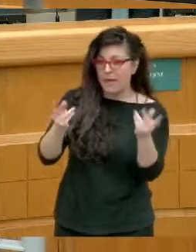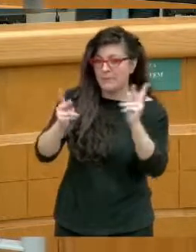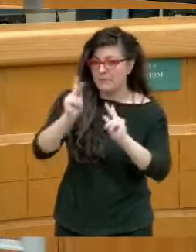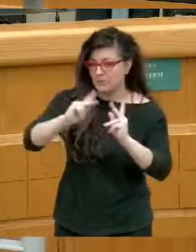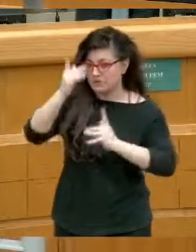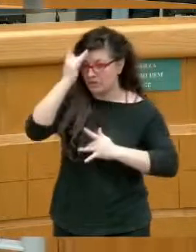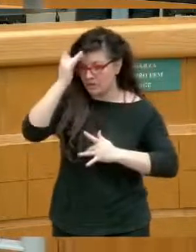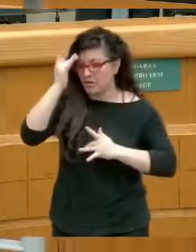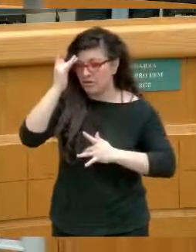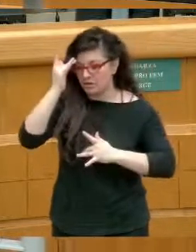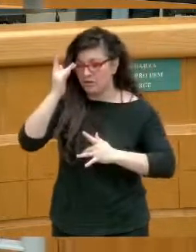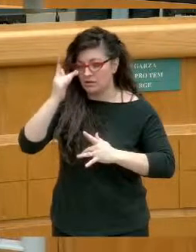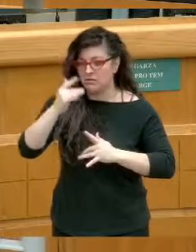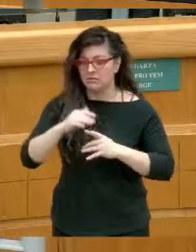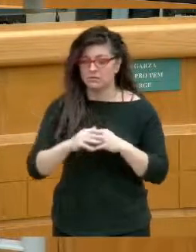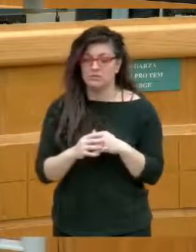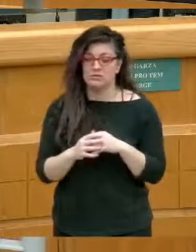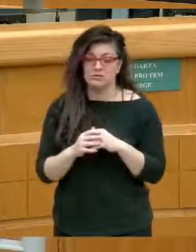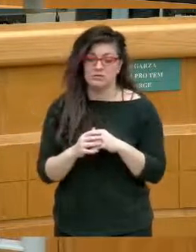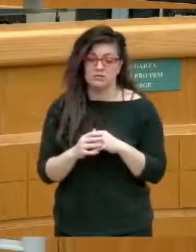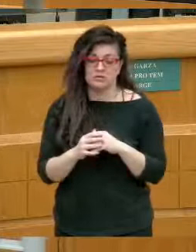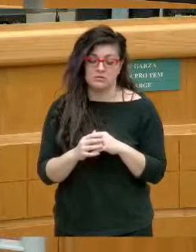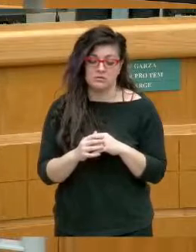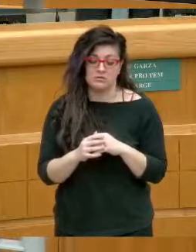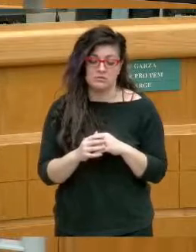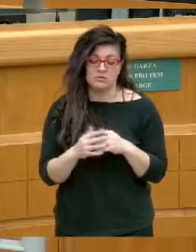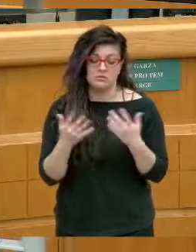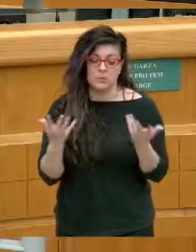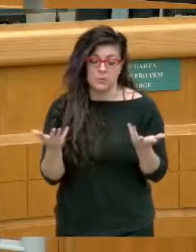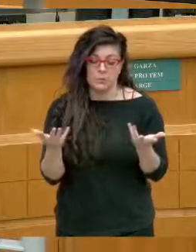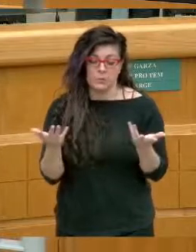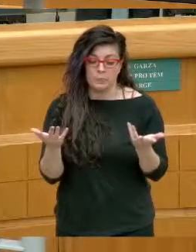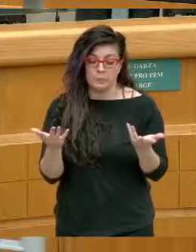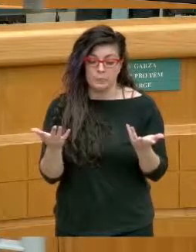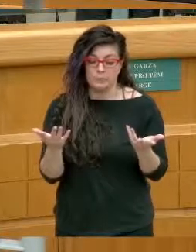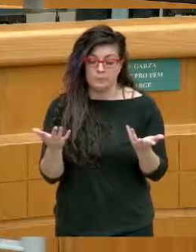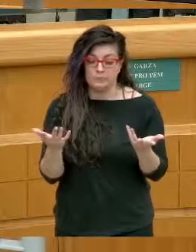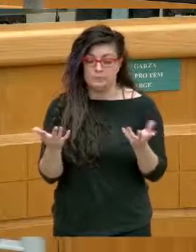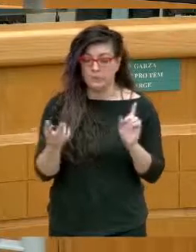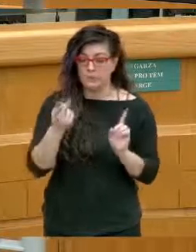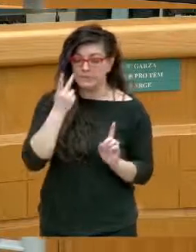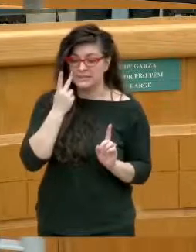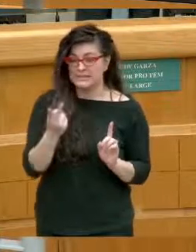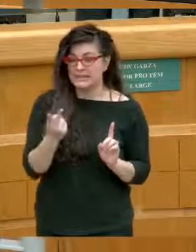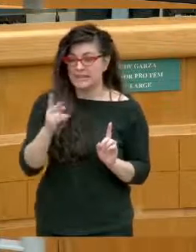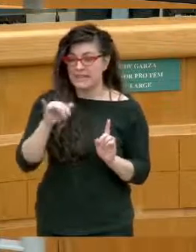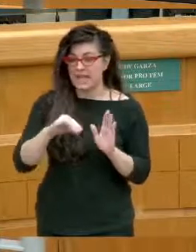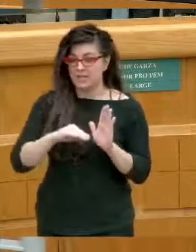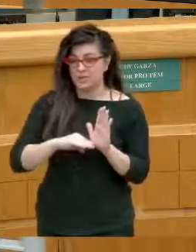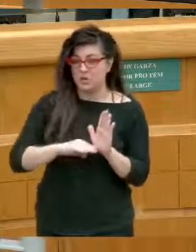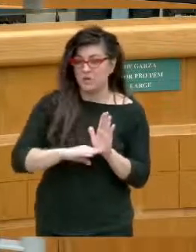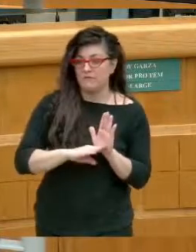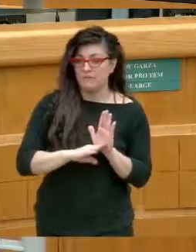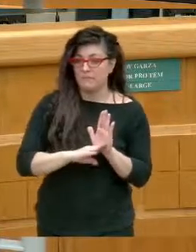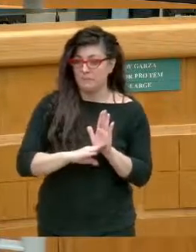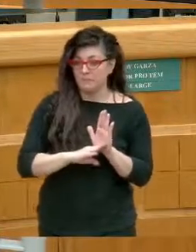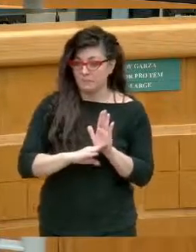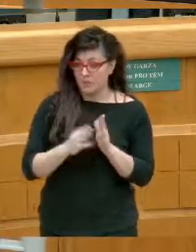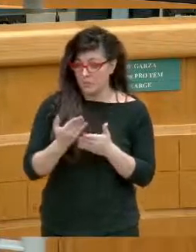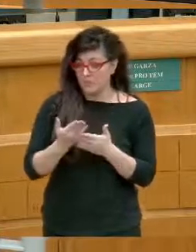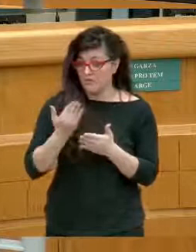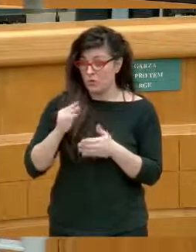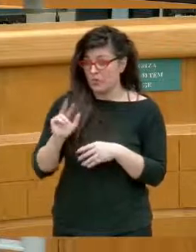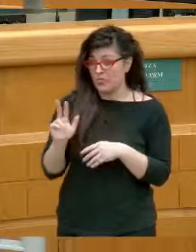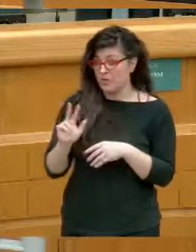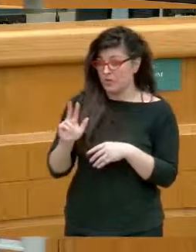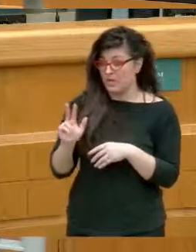infected versus Bexar County. And so down here, you can see this curved up a little bit. So here it was 3x. We were